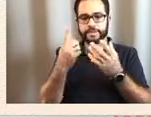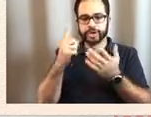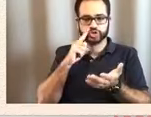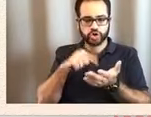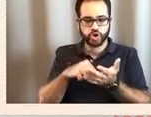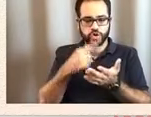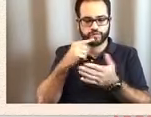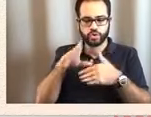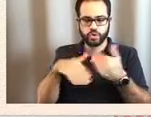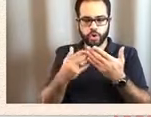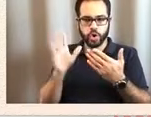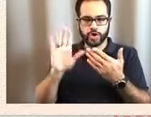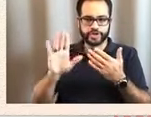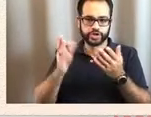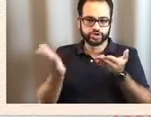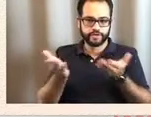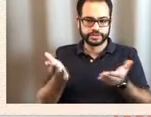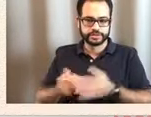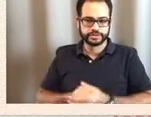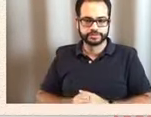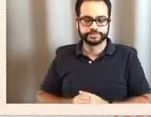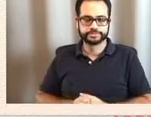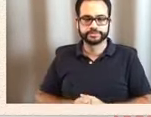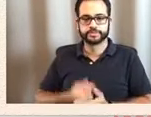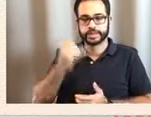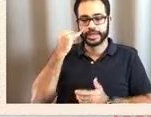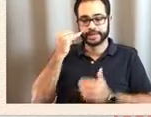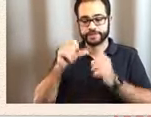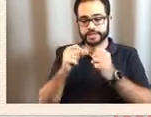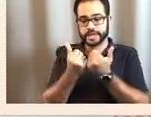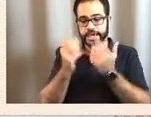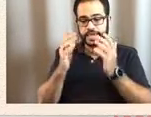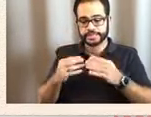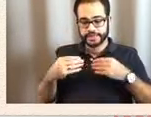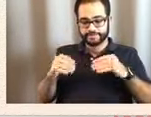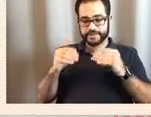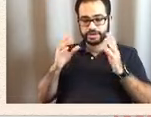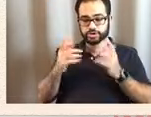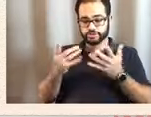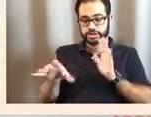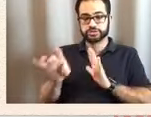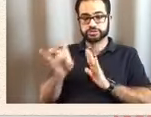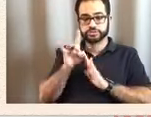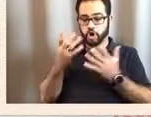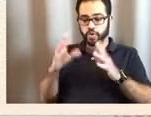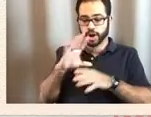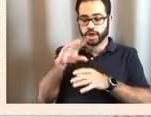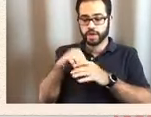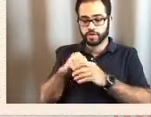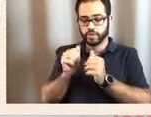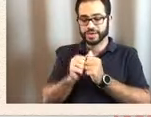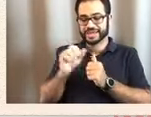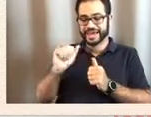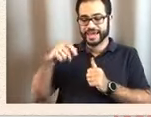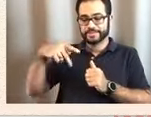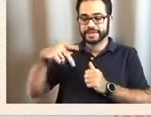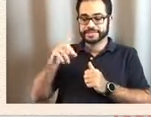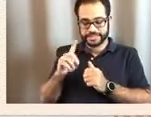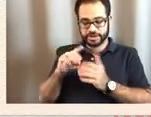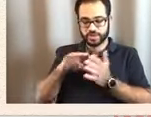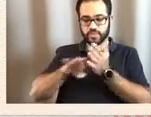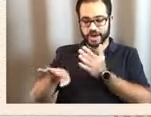have provided. If the agency vendor you select is already an APD waiver provider, you do not need